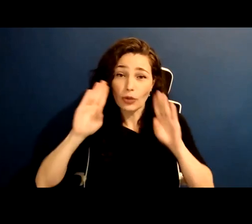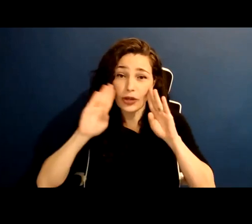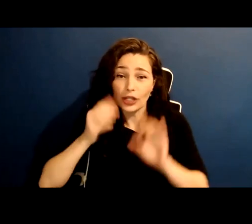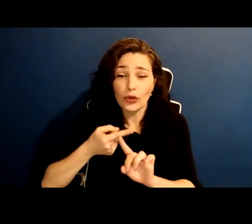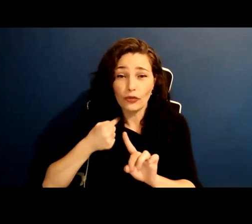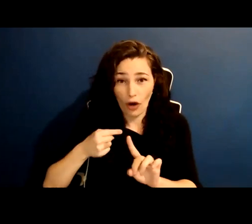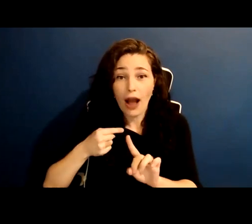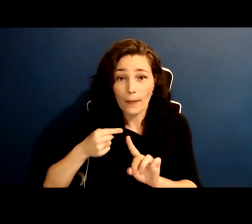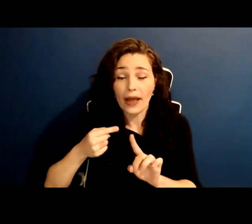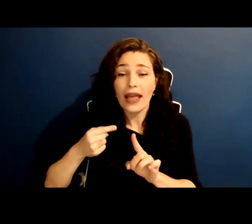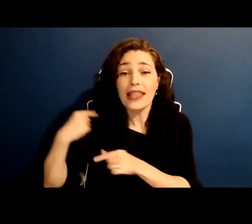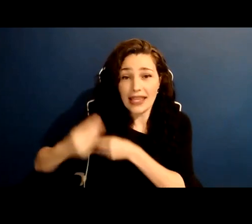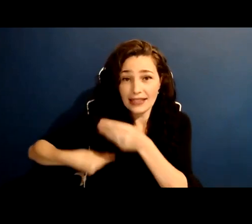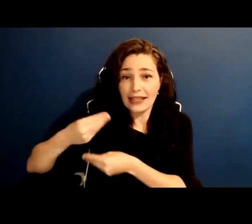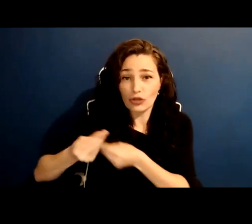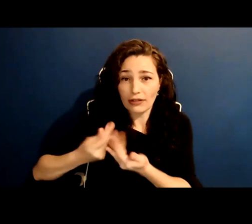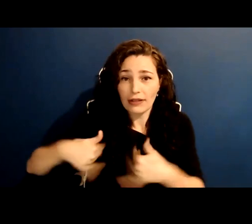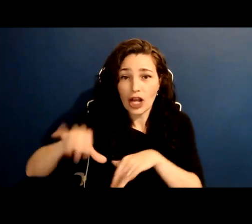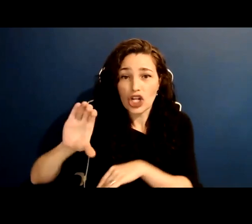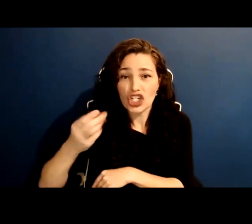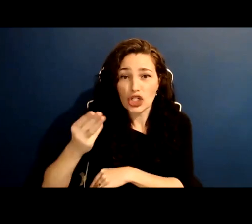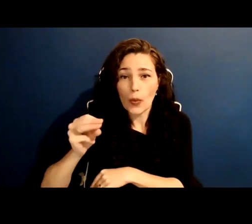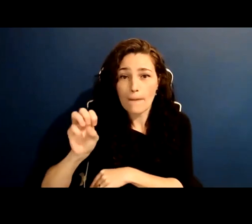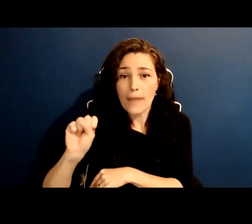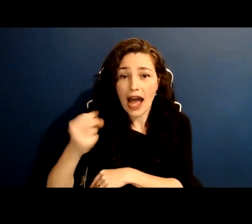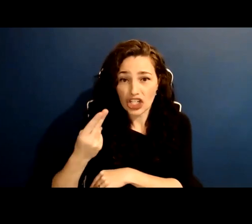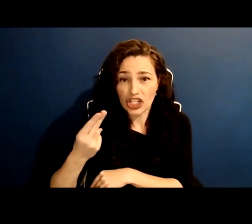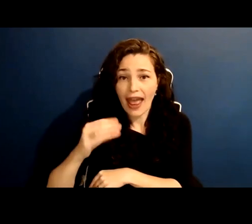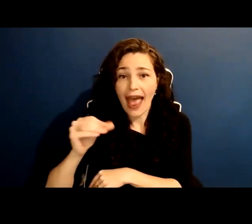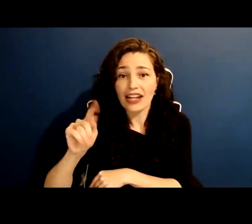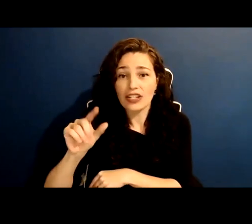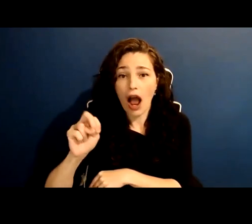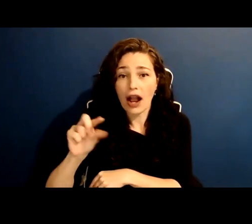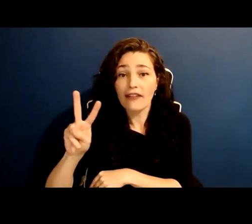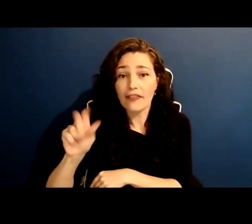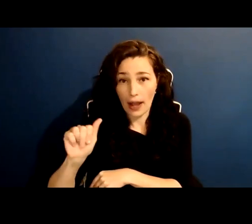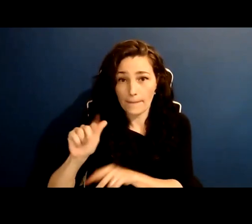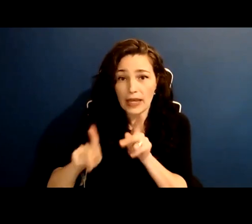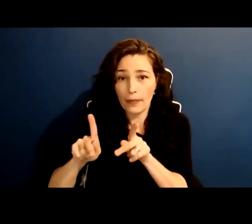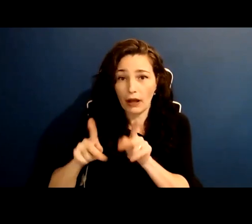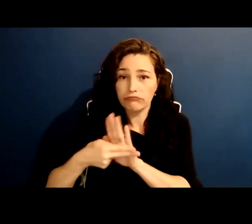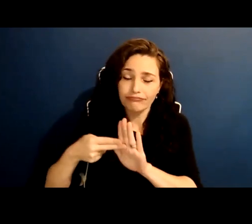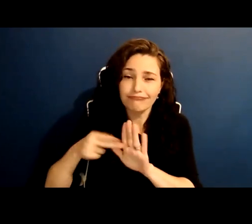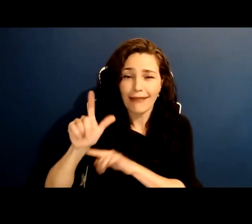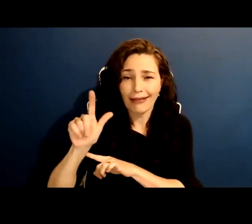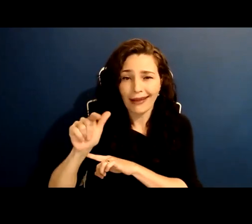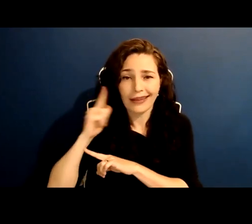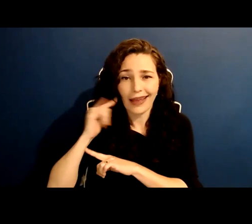the ancestral lands of the Chumash and Tongva people, also known as Los Angeles, California.